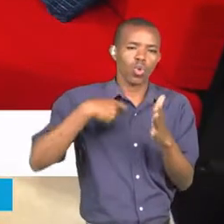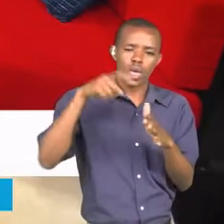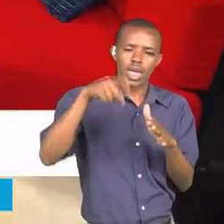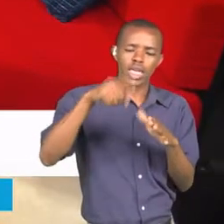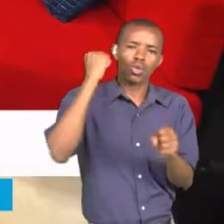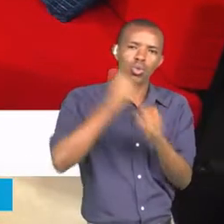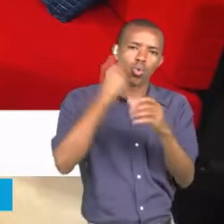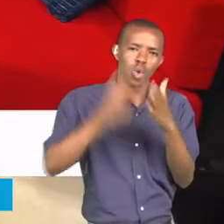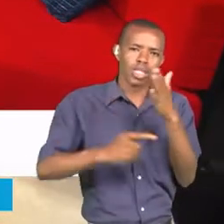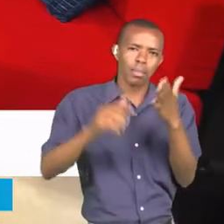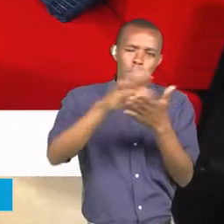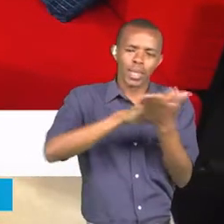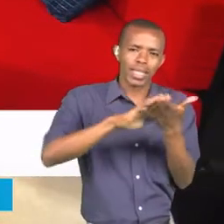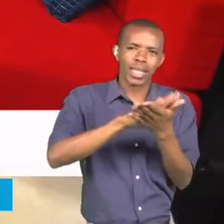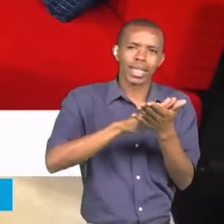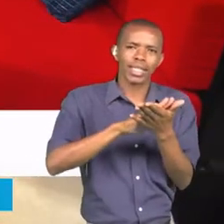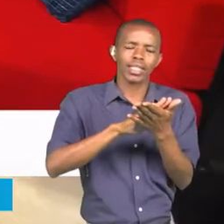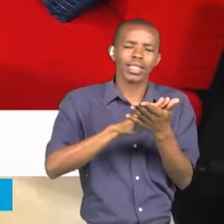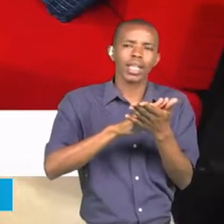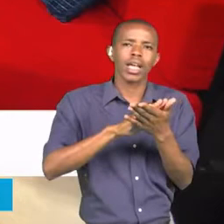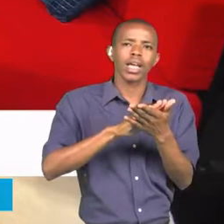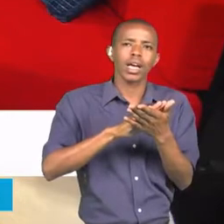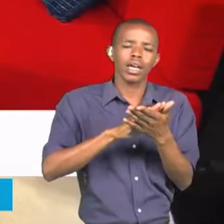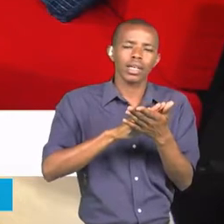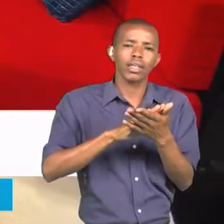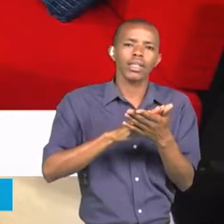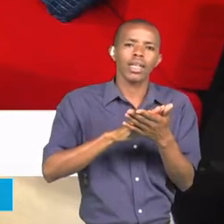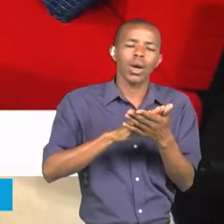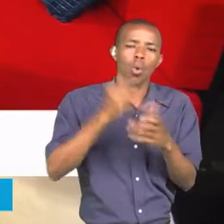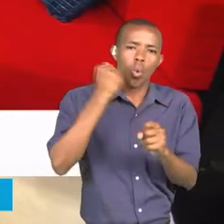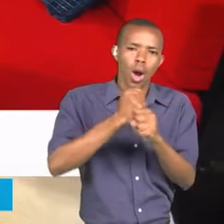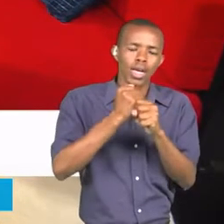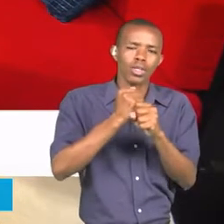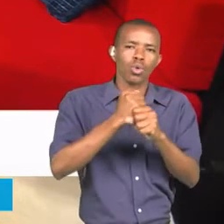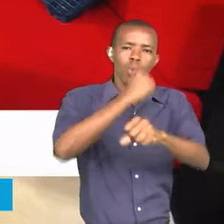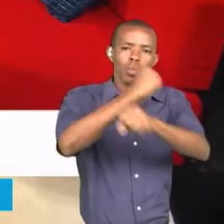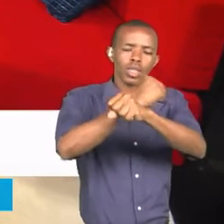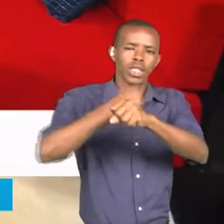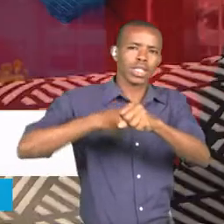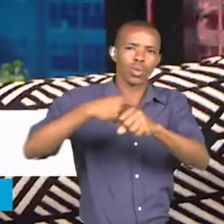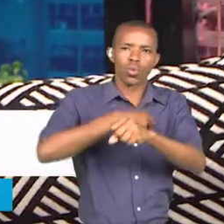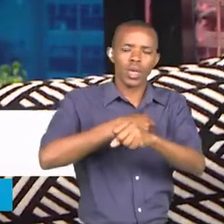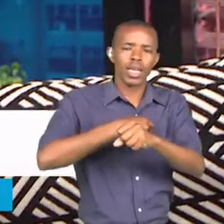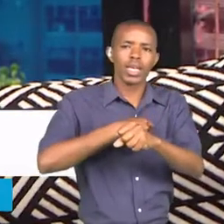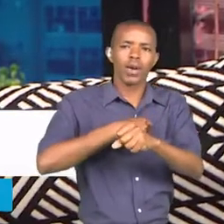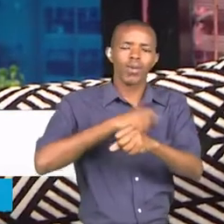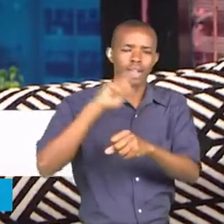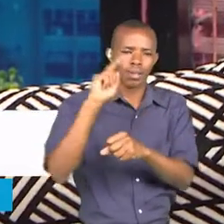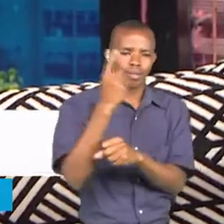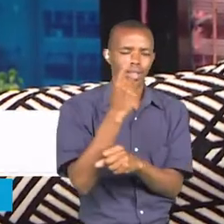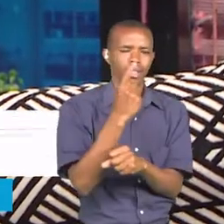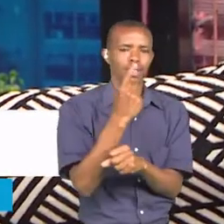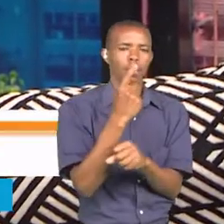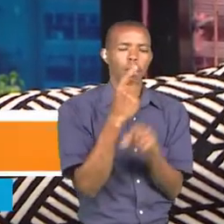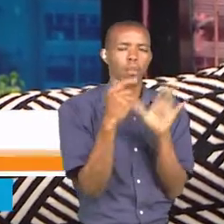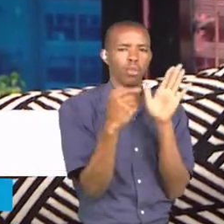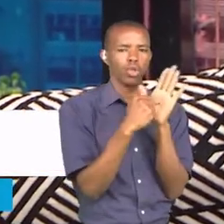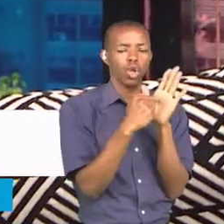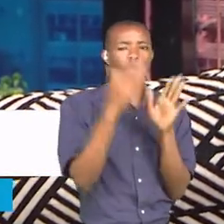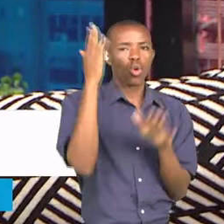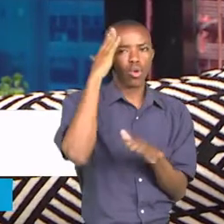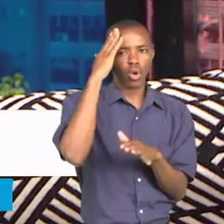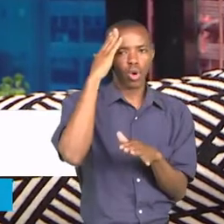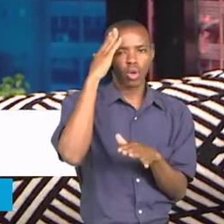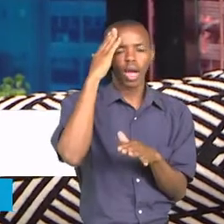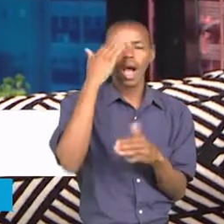is basically there's kind of actions that we should take to prevent us from getting to where we are in the first place. You know,